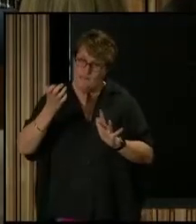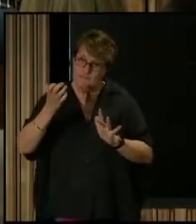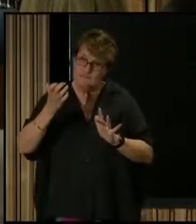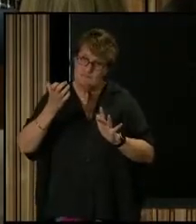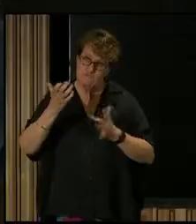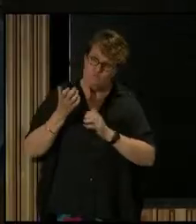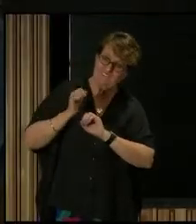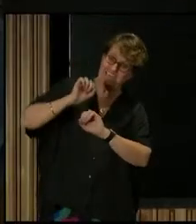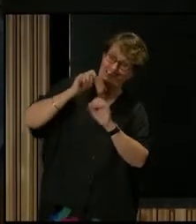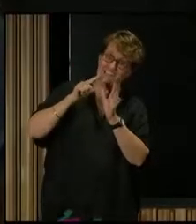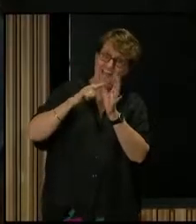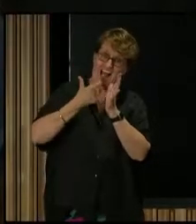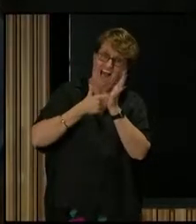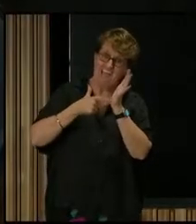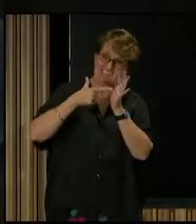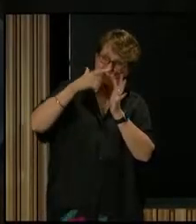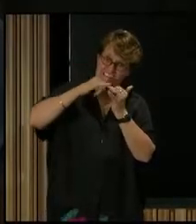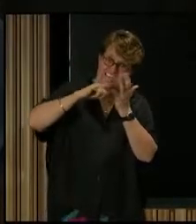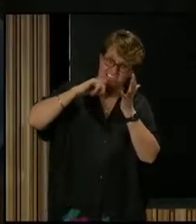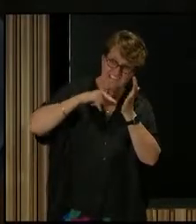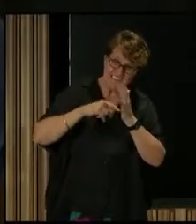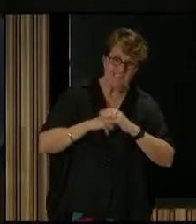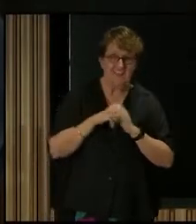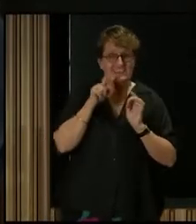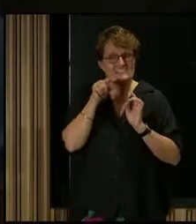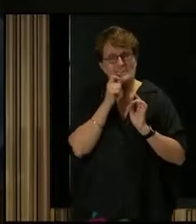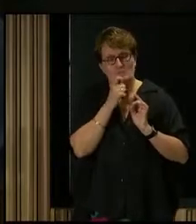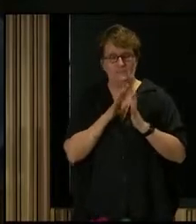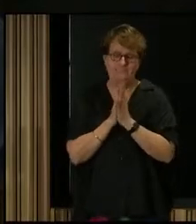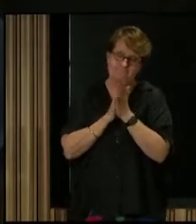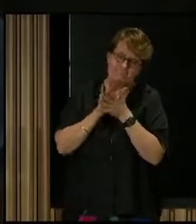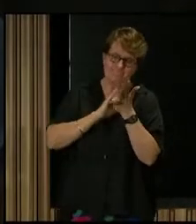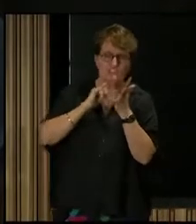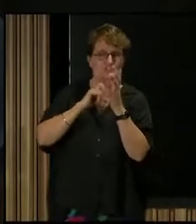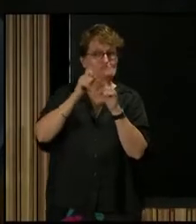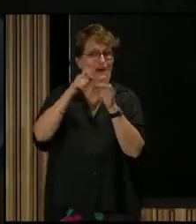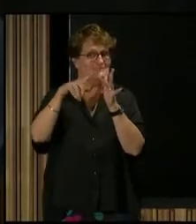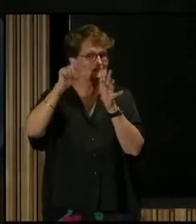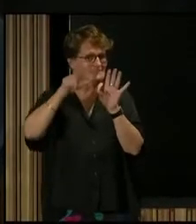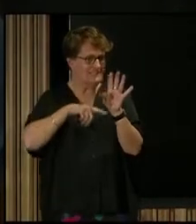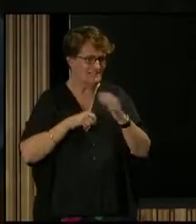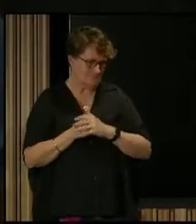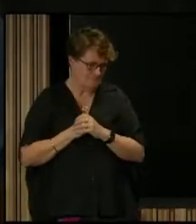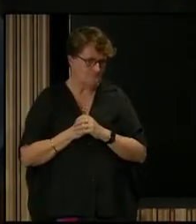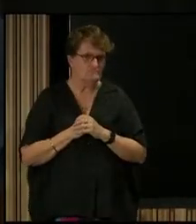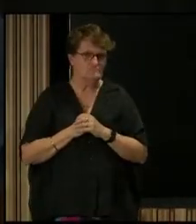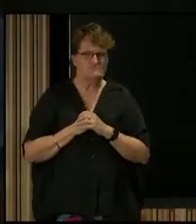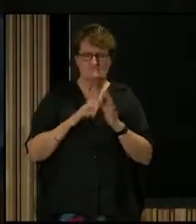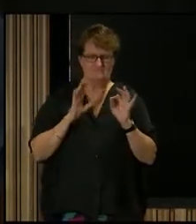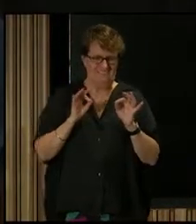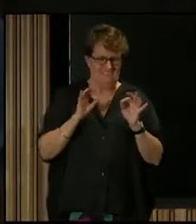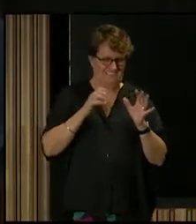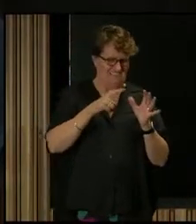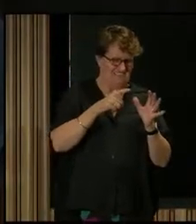And this is spicy. This is definitely spicy. The APRA, Performing Rights and whatever that stands